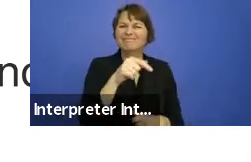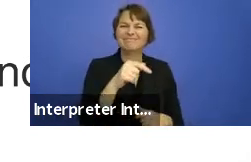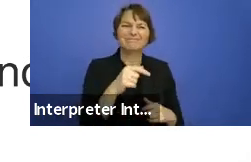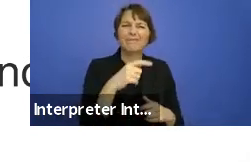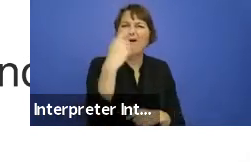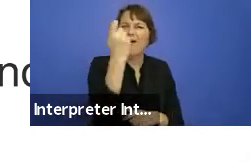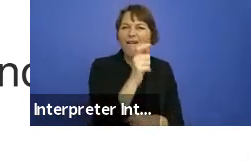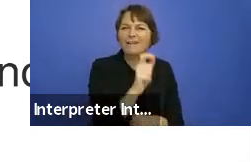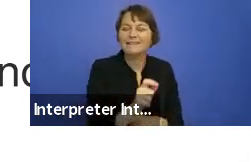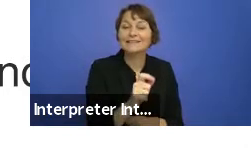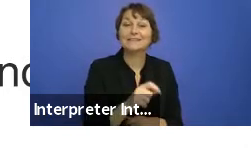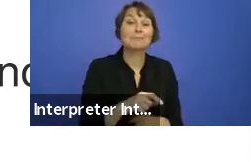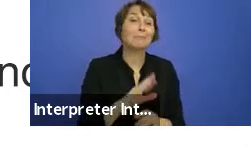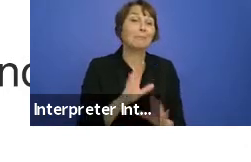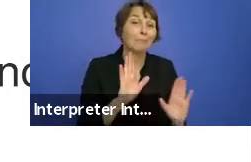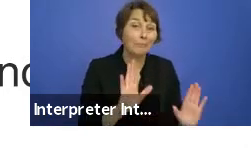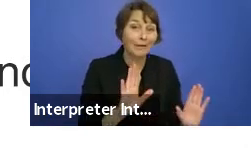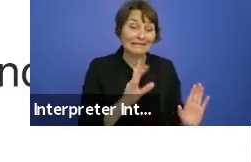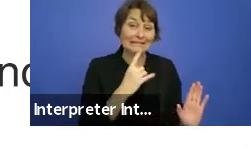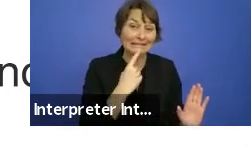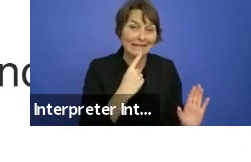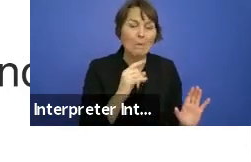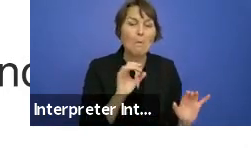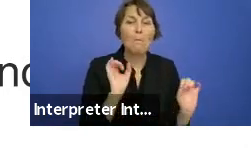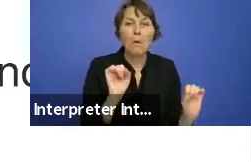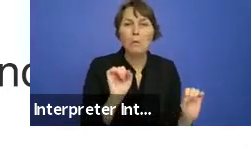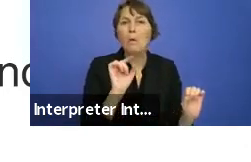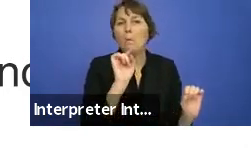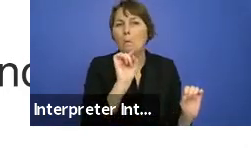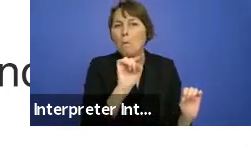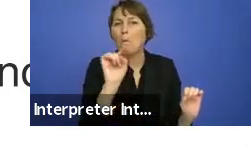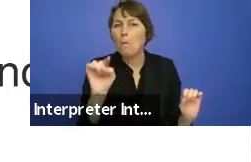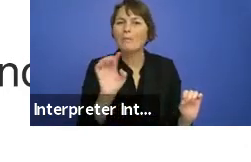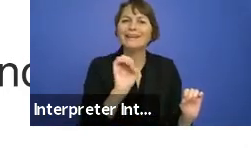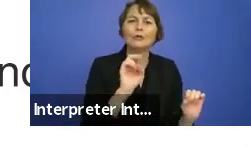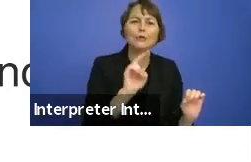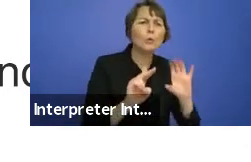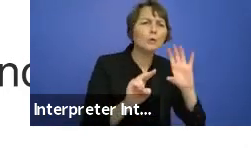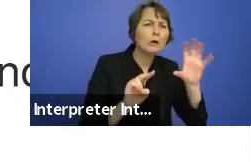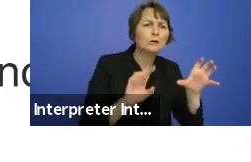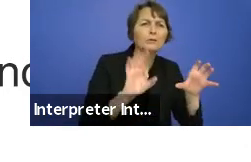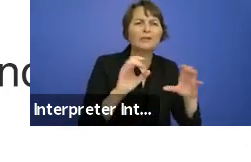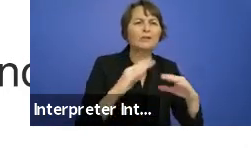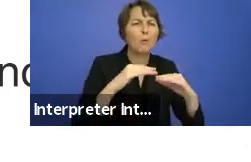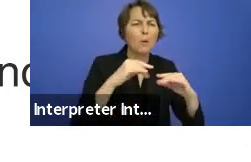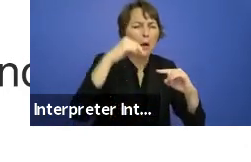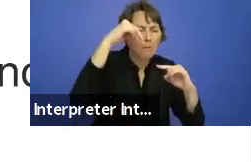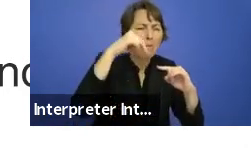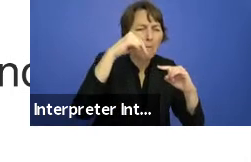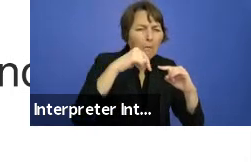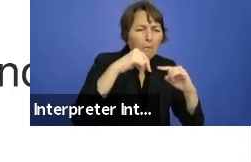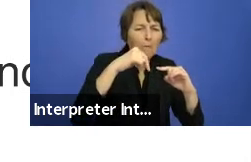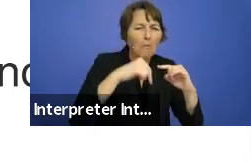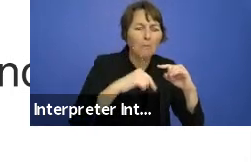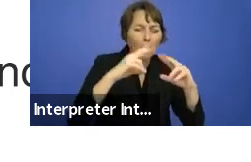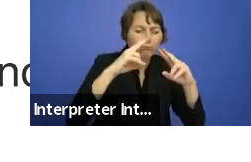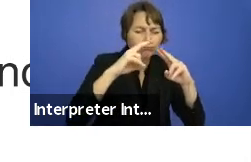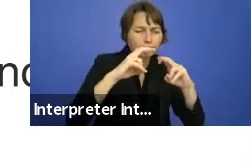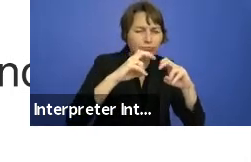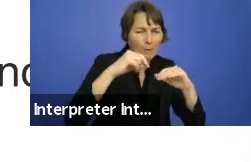Saying this, it's also possible at some in some European countries, and we need to dig more into that in the study,